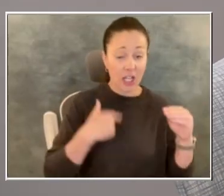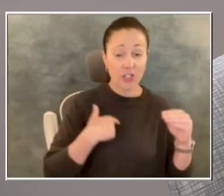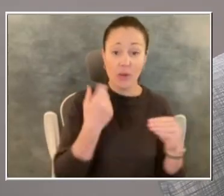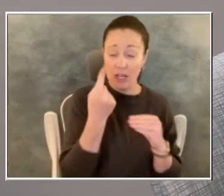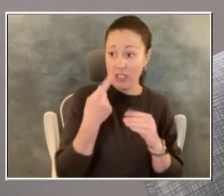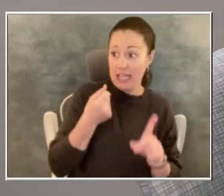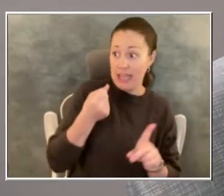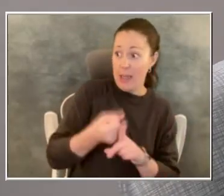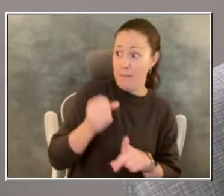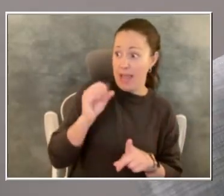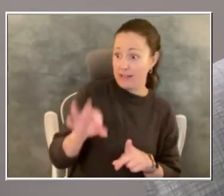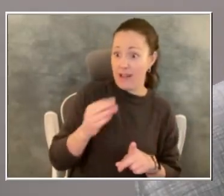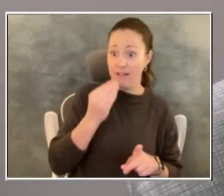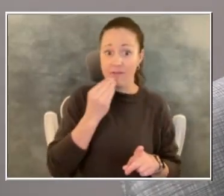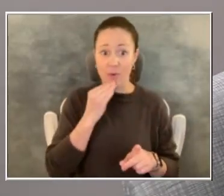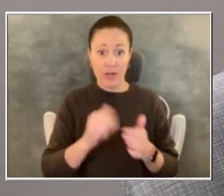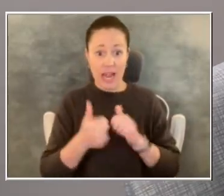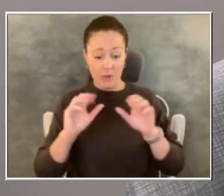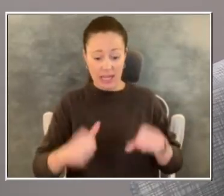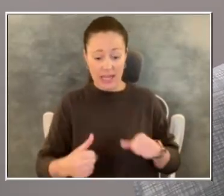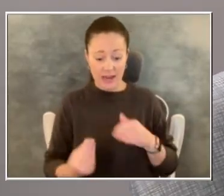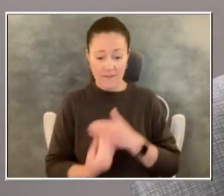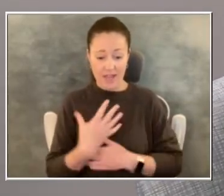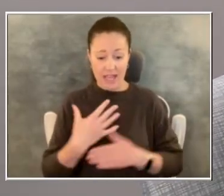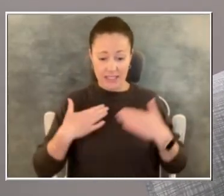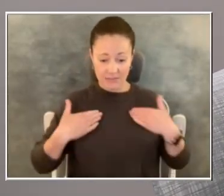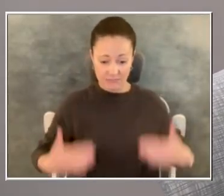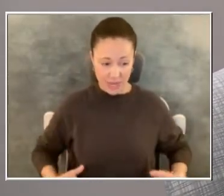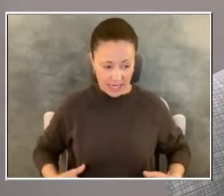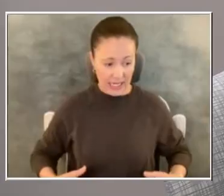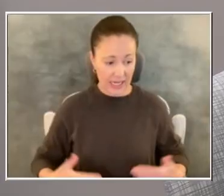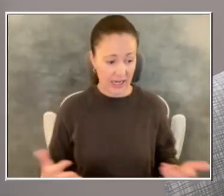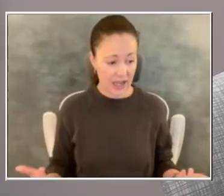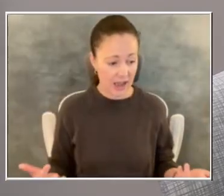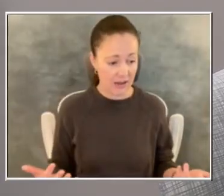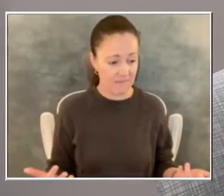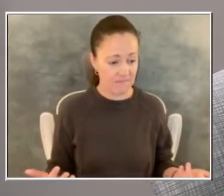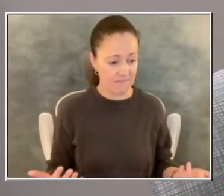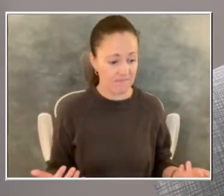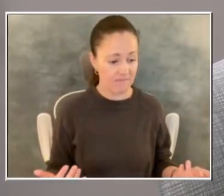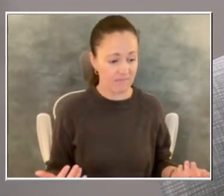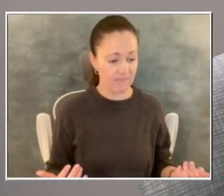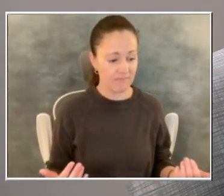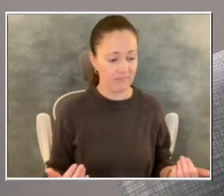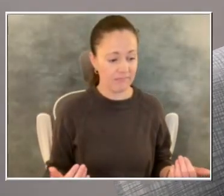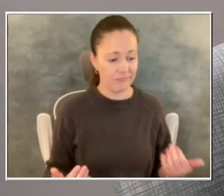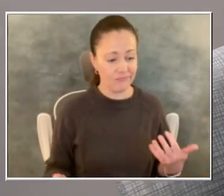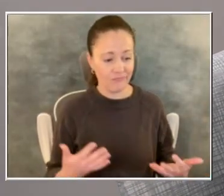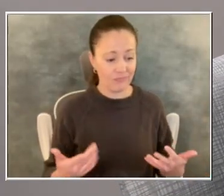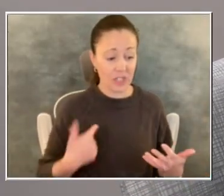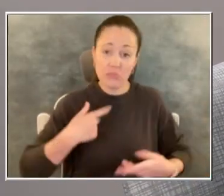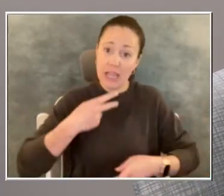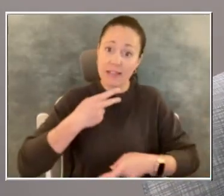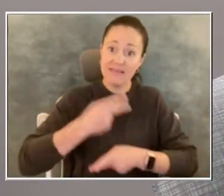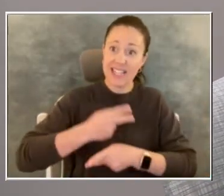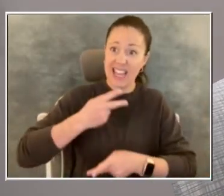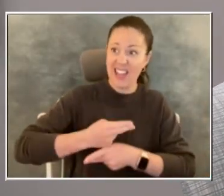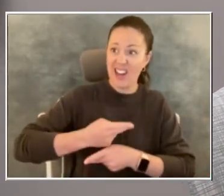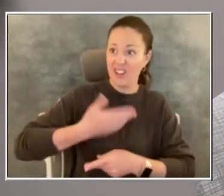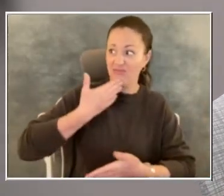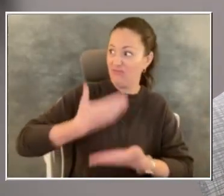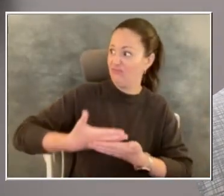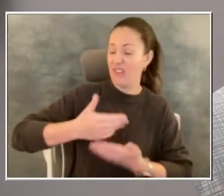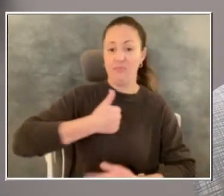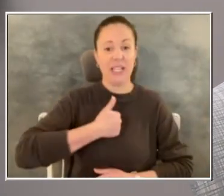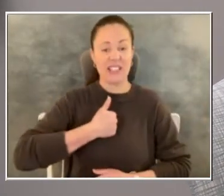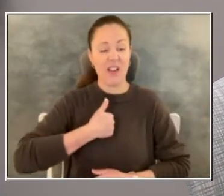it does to your body. And so I do take pretty good care of myself. I